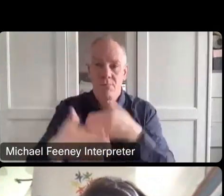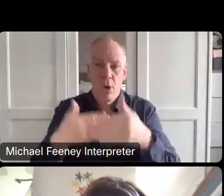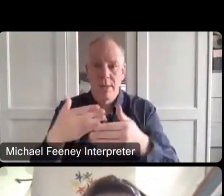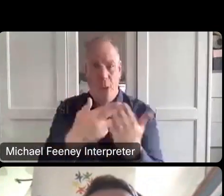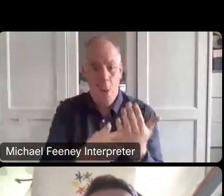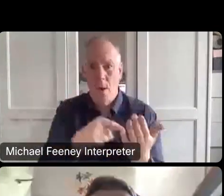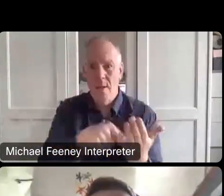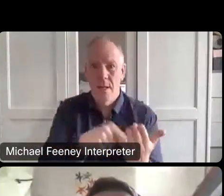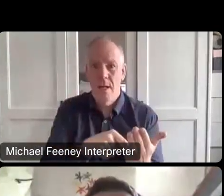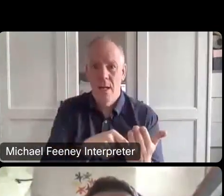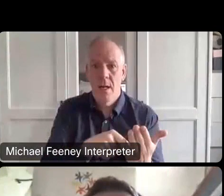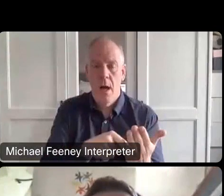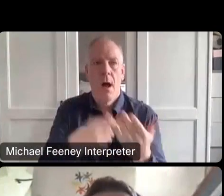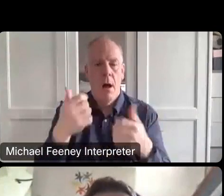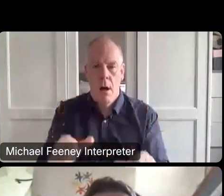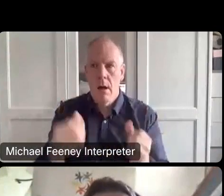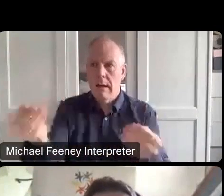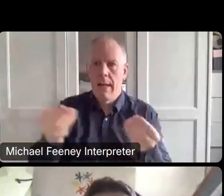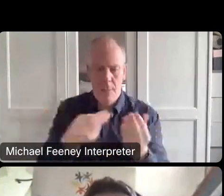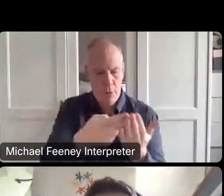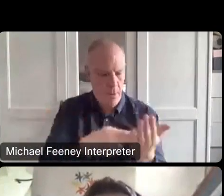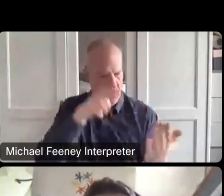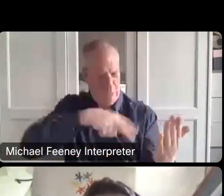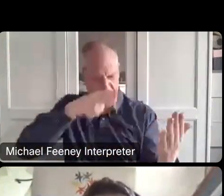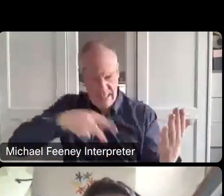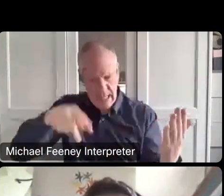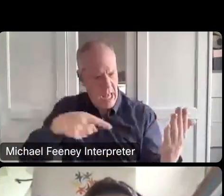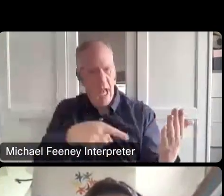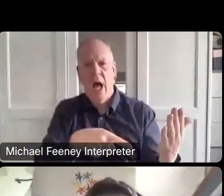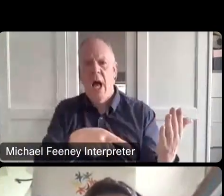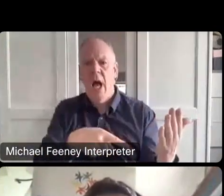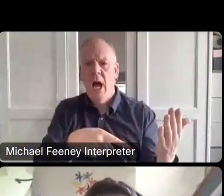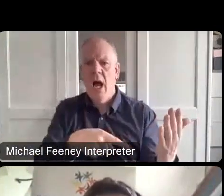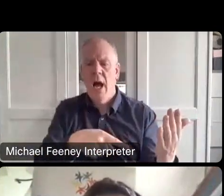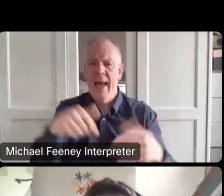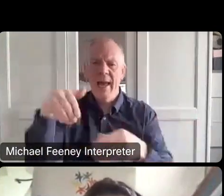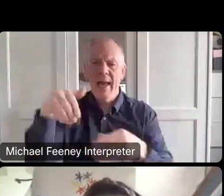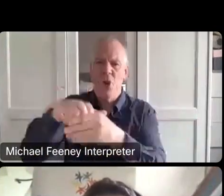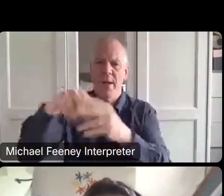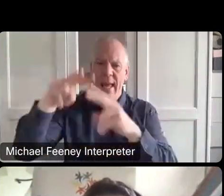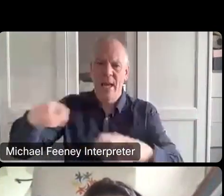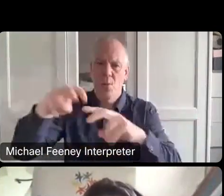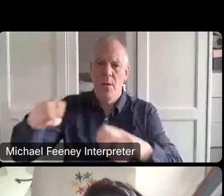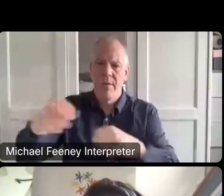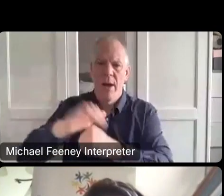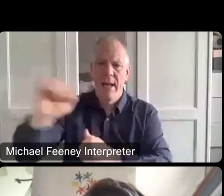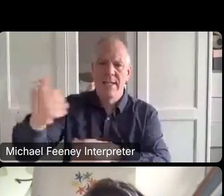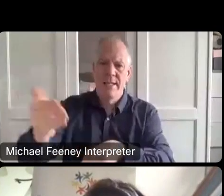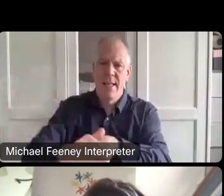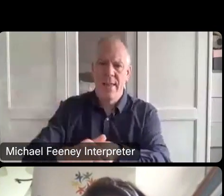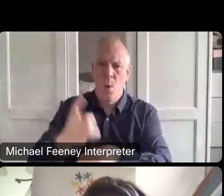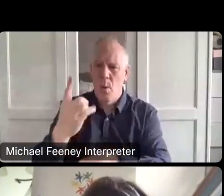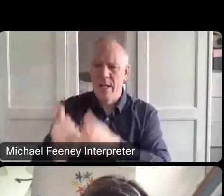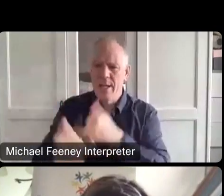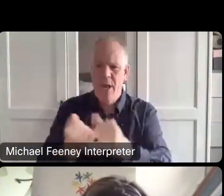reporting process, that I got my report. And in the report, I read that there had been an internal inquiry into Tony's death within a year of his death that